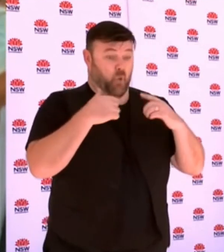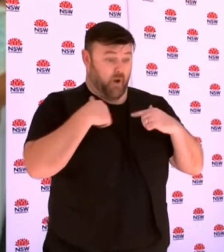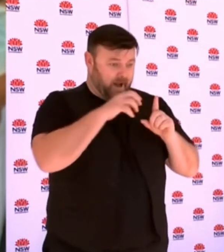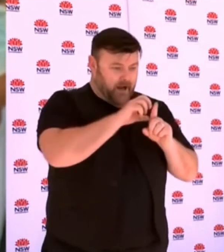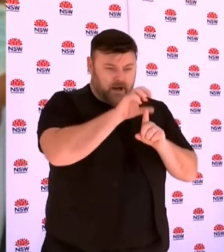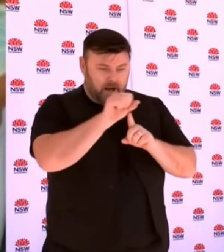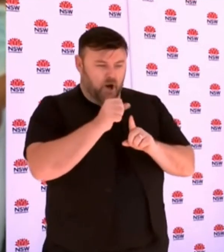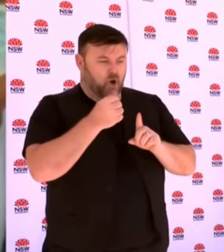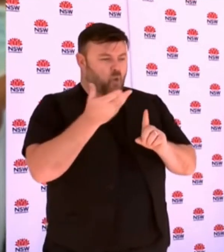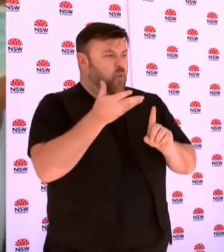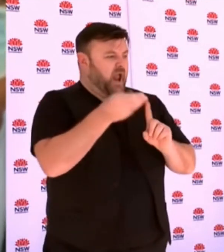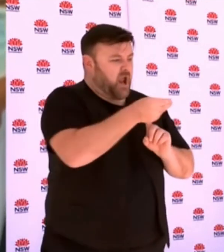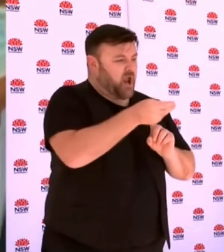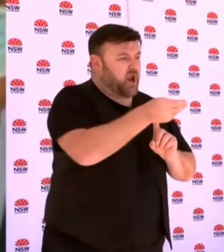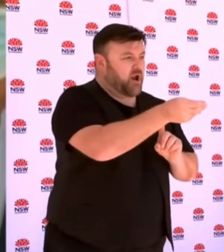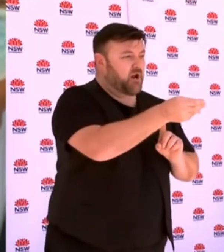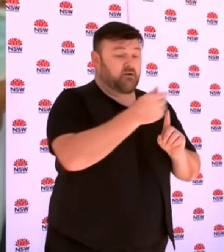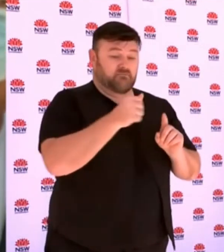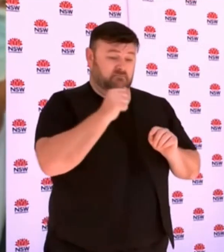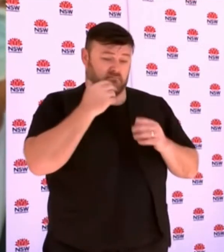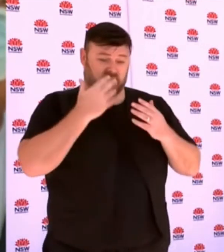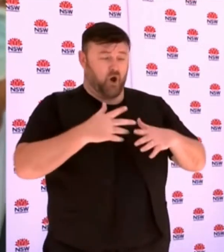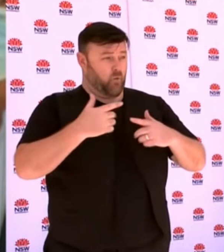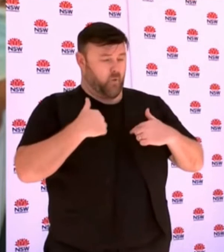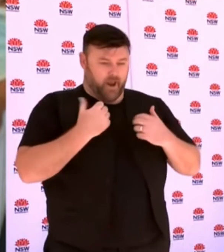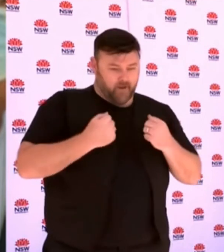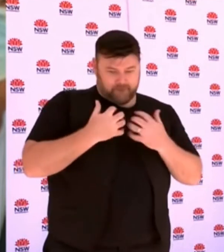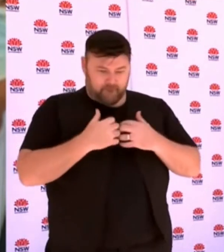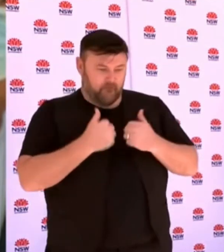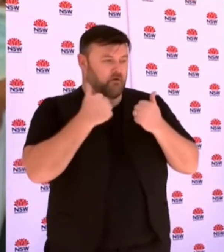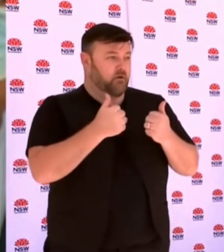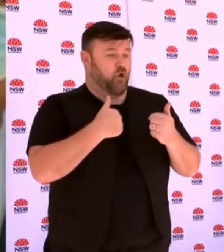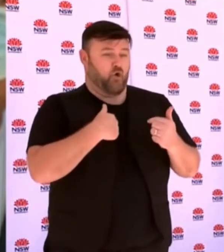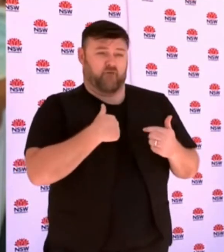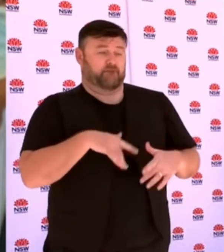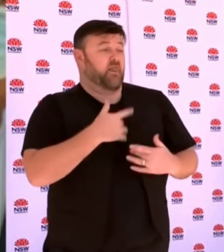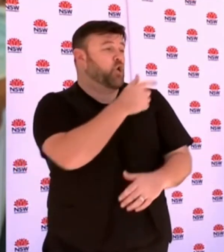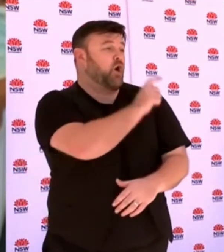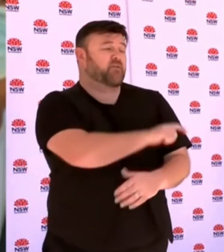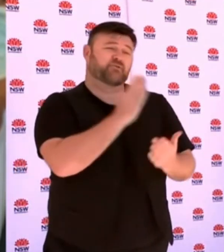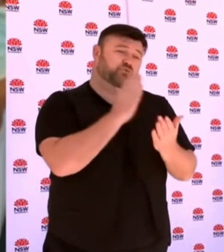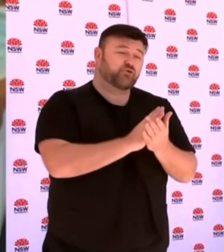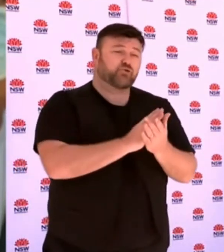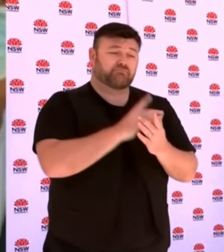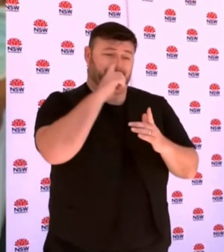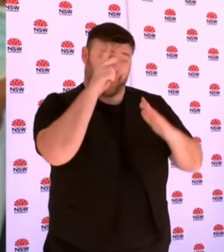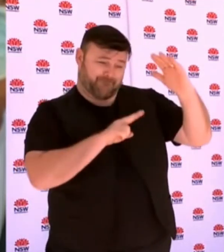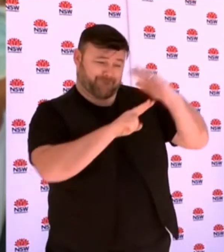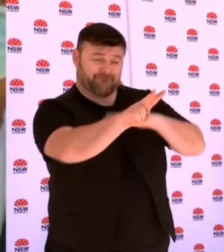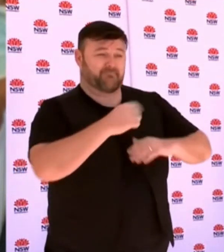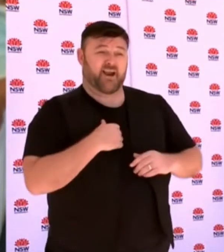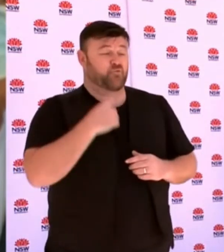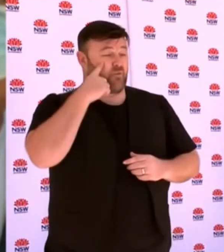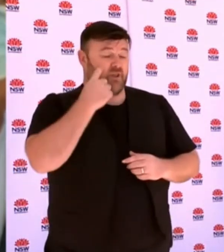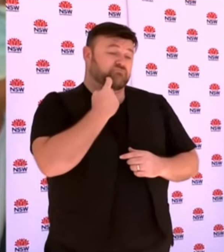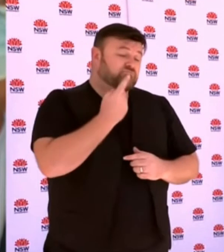were made, and we've solved a couple of puzzles overnight. That all gives me confidence, but it's a day by day.